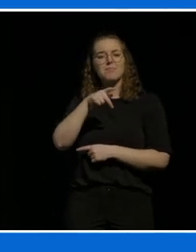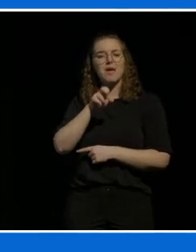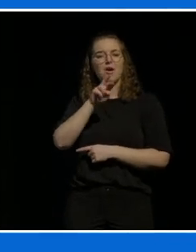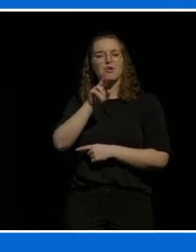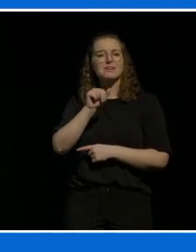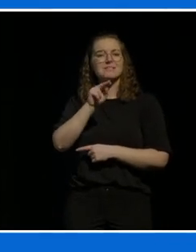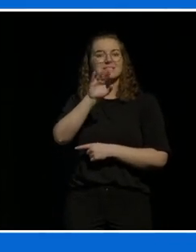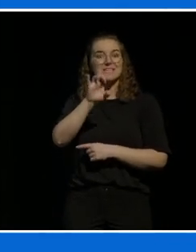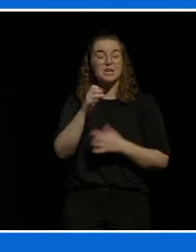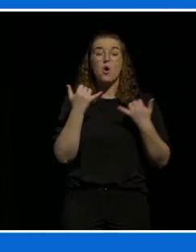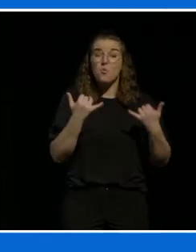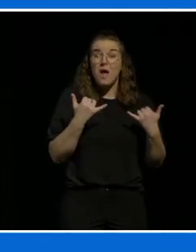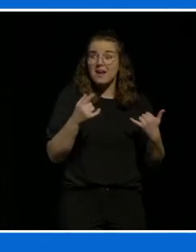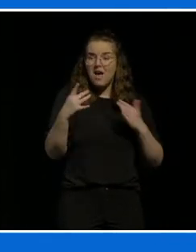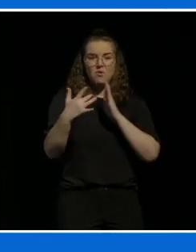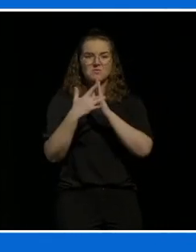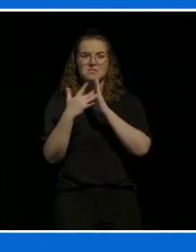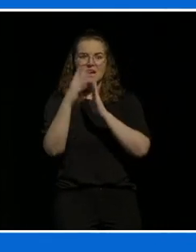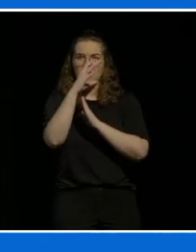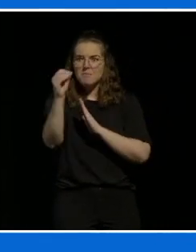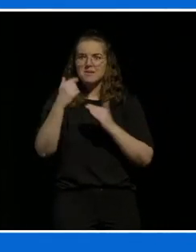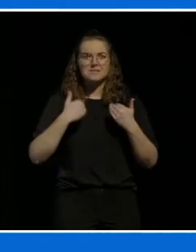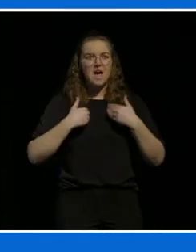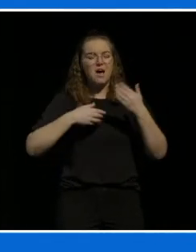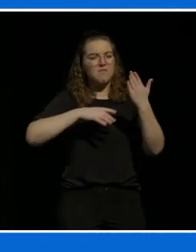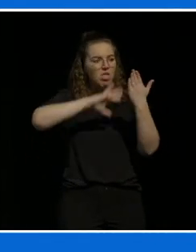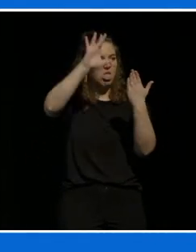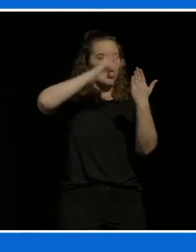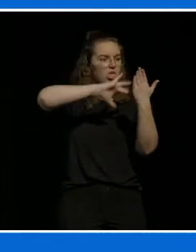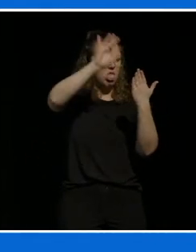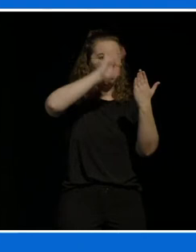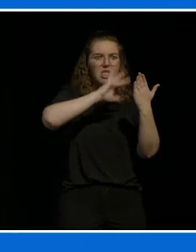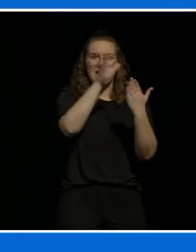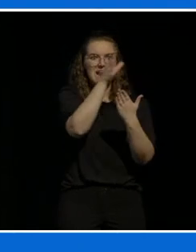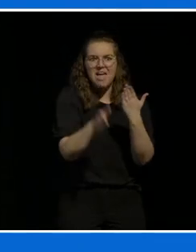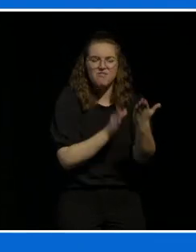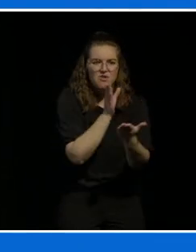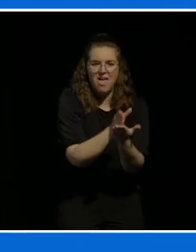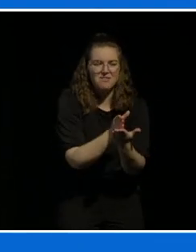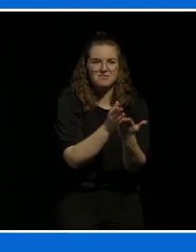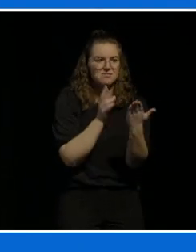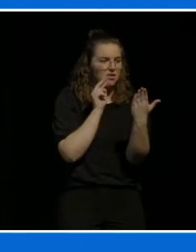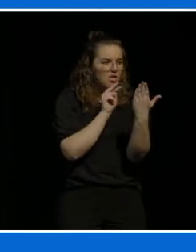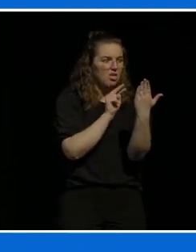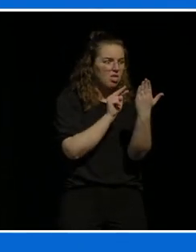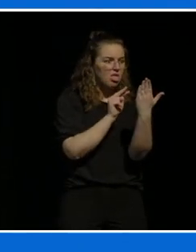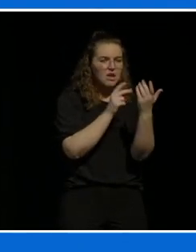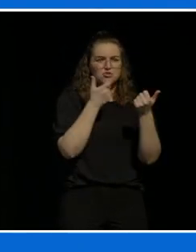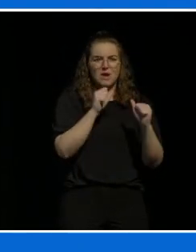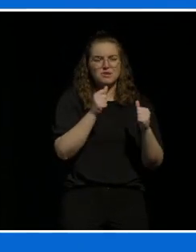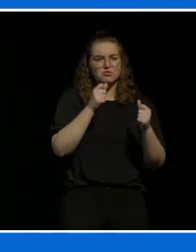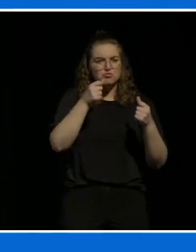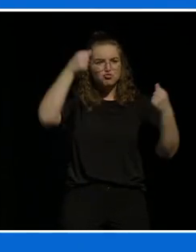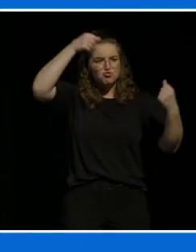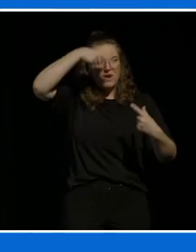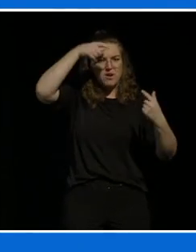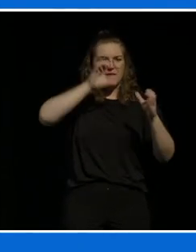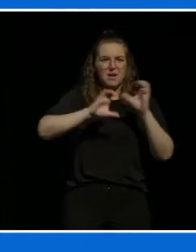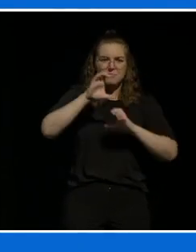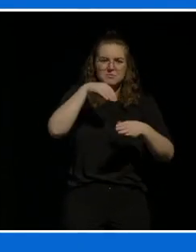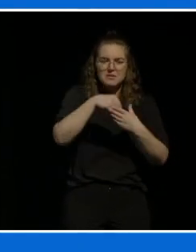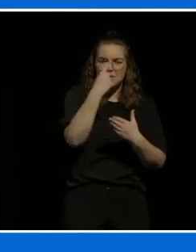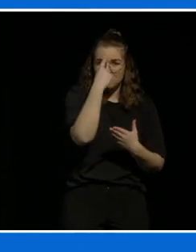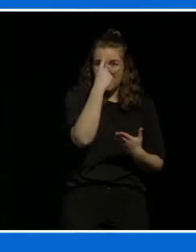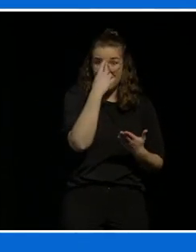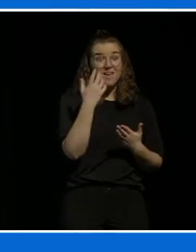loop of just checking on us, right? And literally, like, if you think about it, a lot of the tech leaders don't